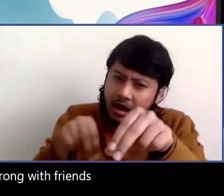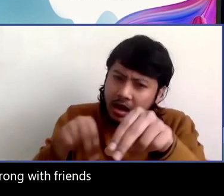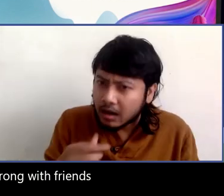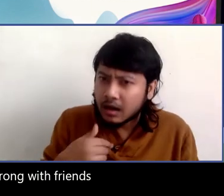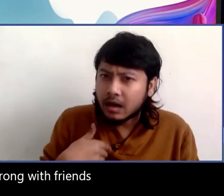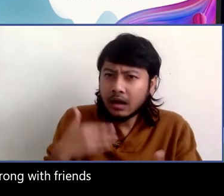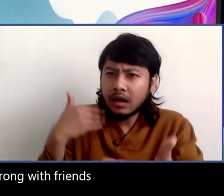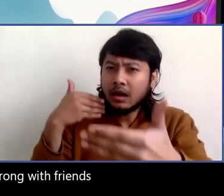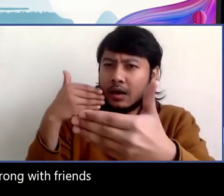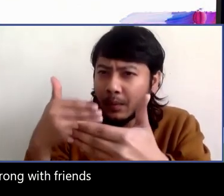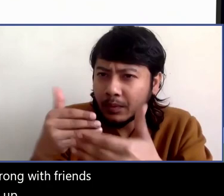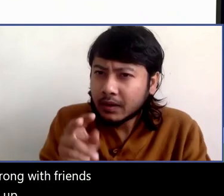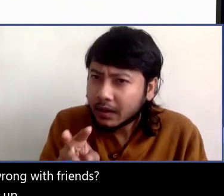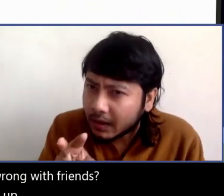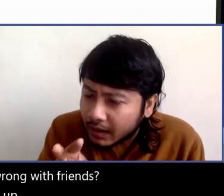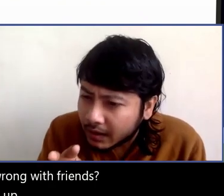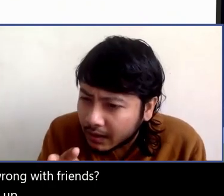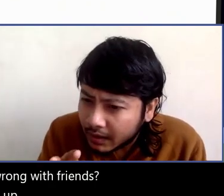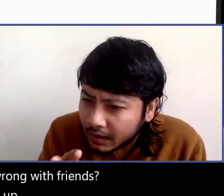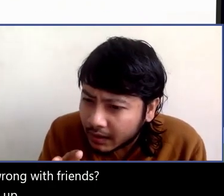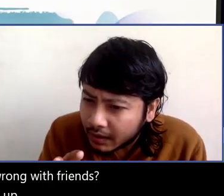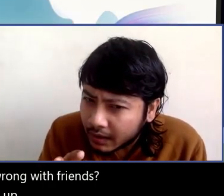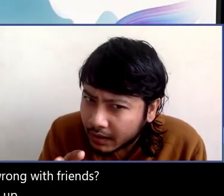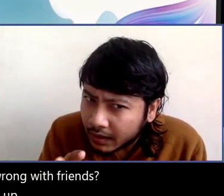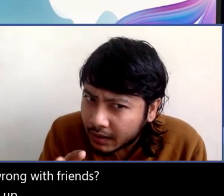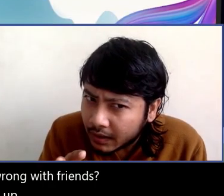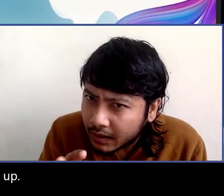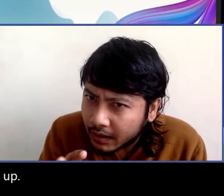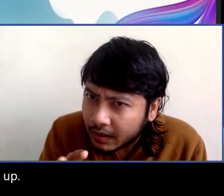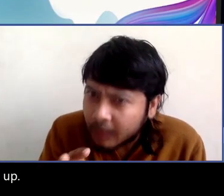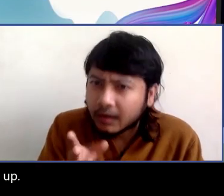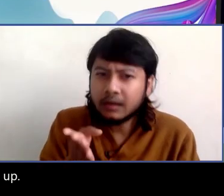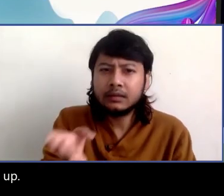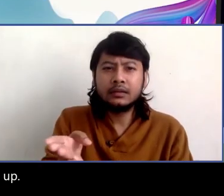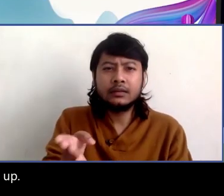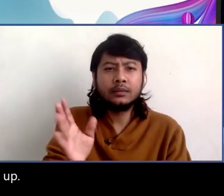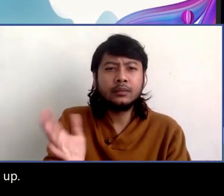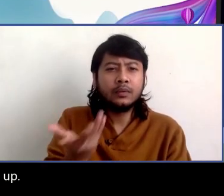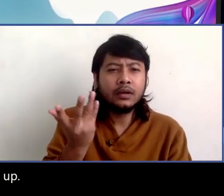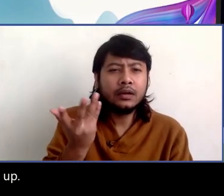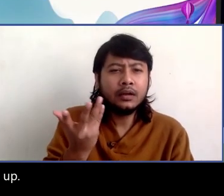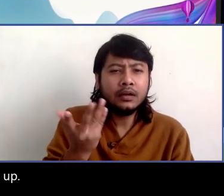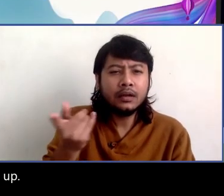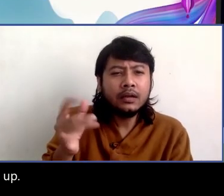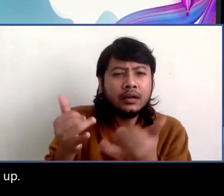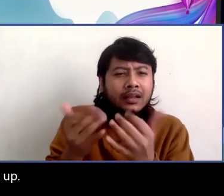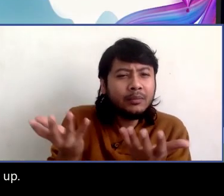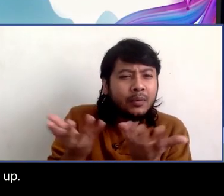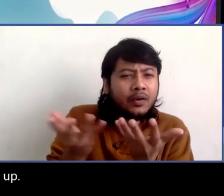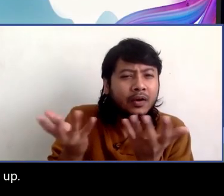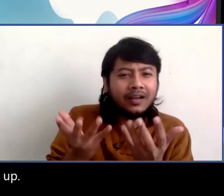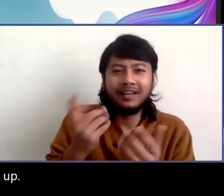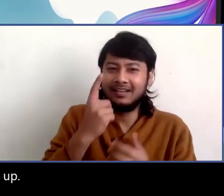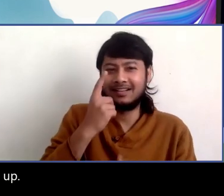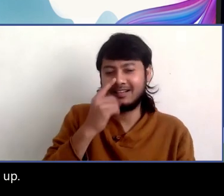this board? What is that board that you're all using? What is this chess?" And they said, "Oh, it's a chess